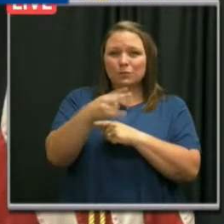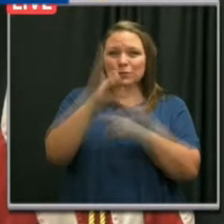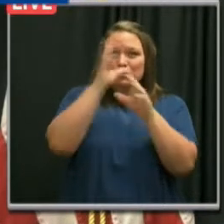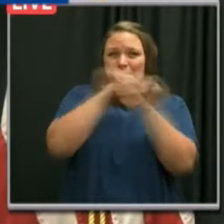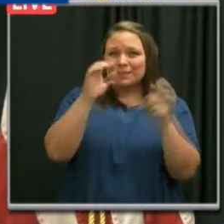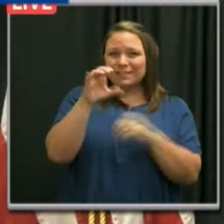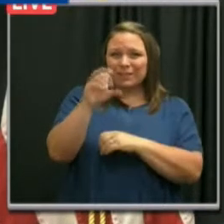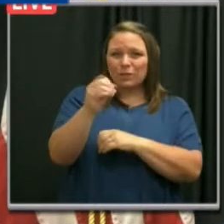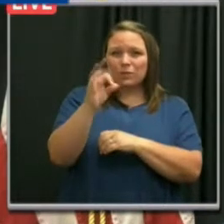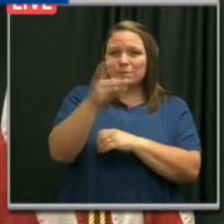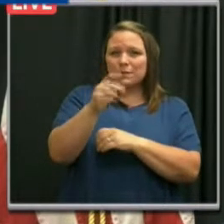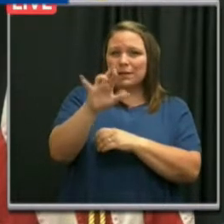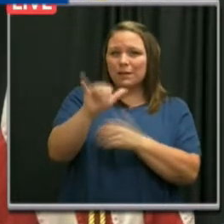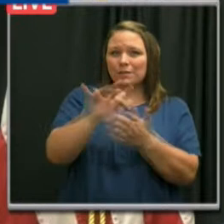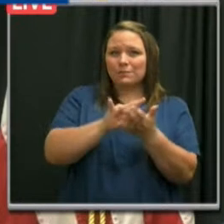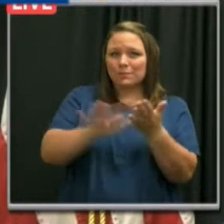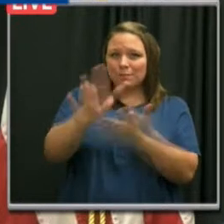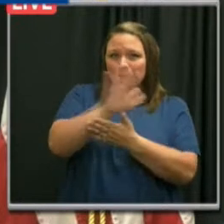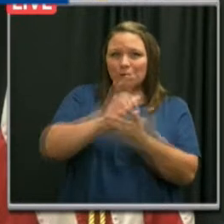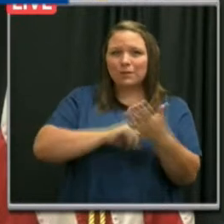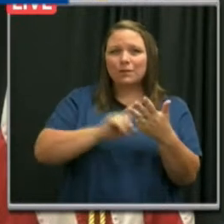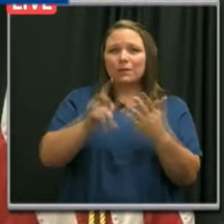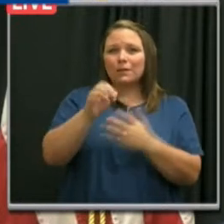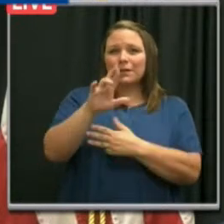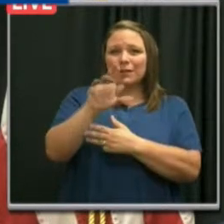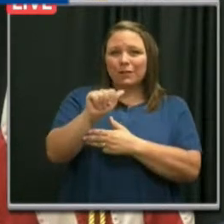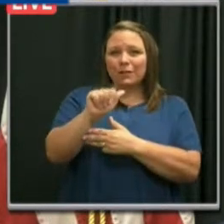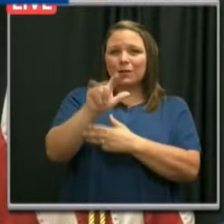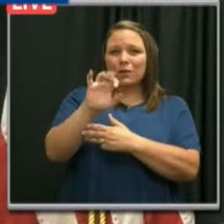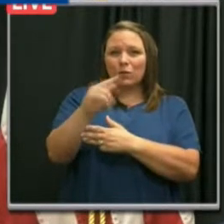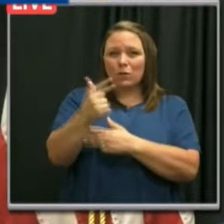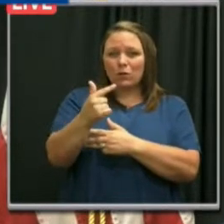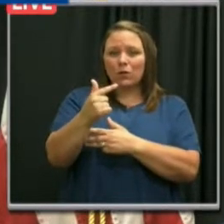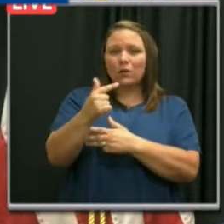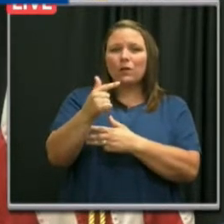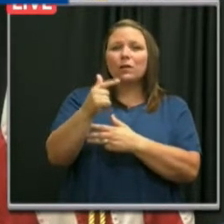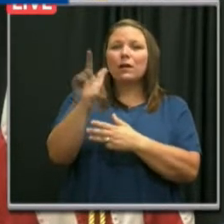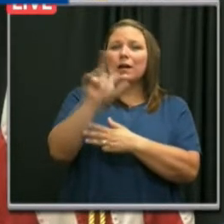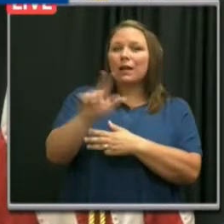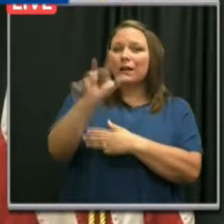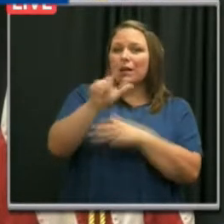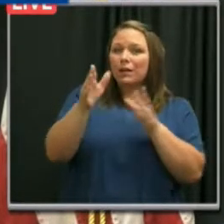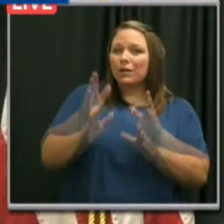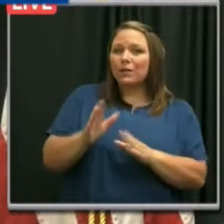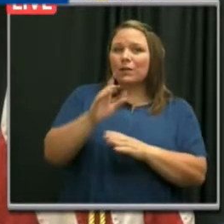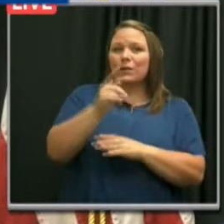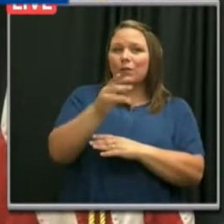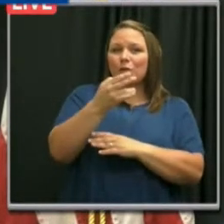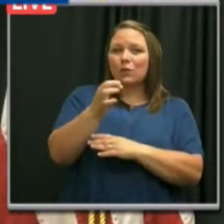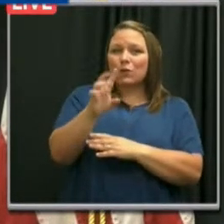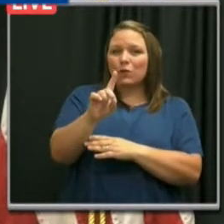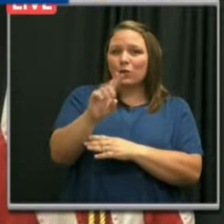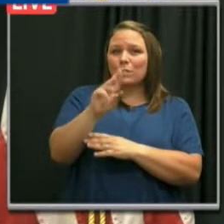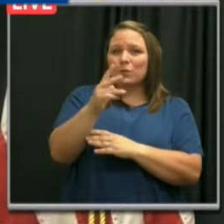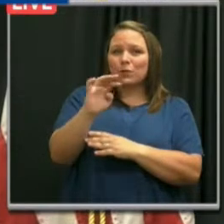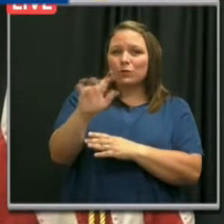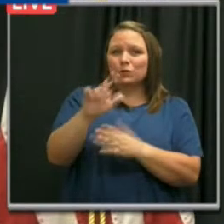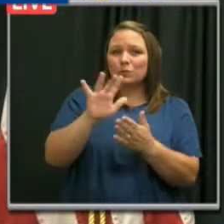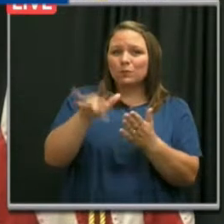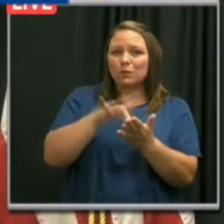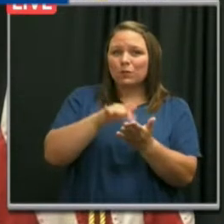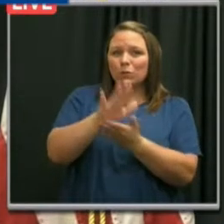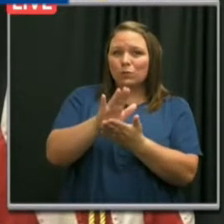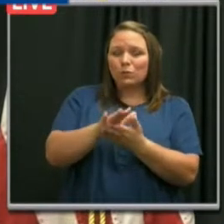and CEO of Meharry Medical College, and Erica Long, librarian at Thurgood Marshall Middle School. Director Chief William Swan